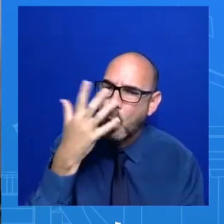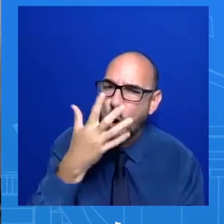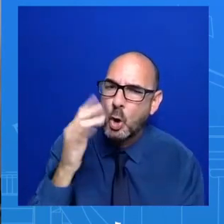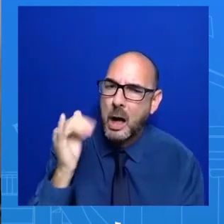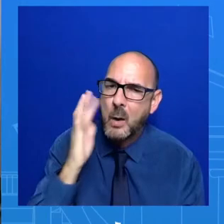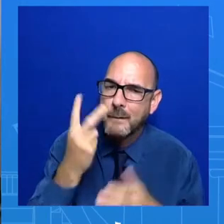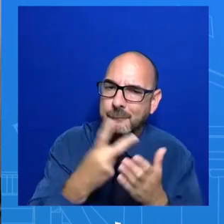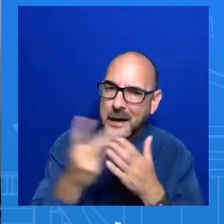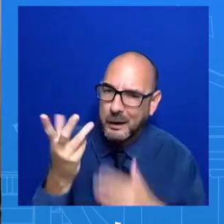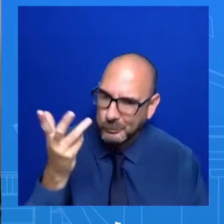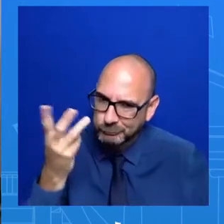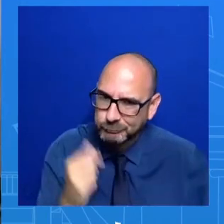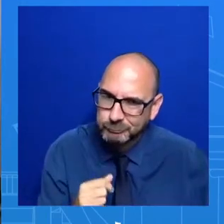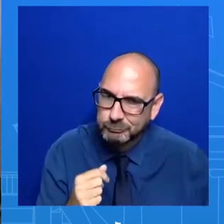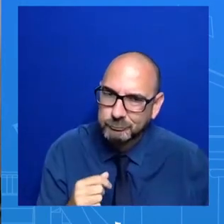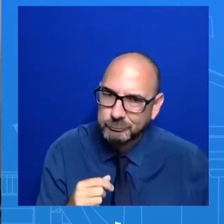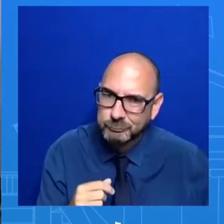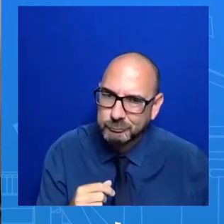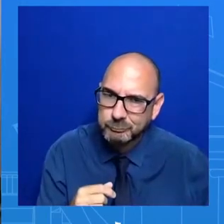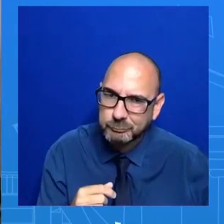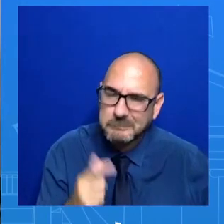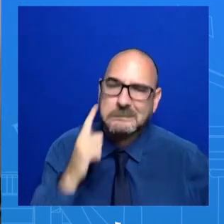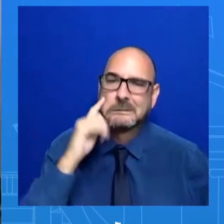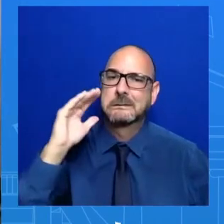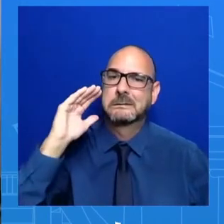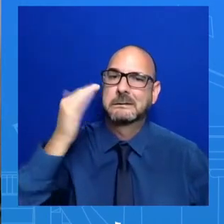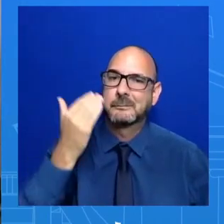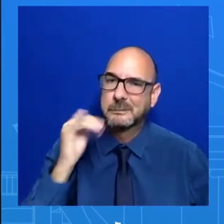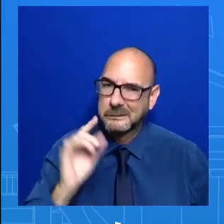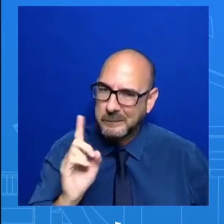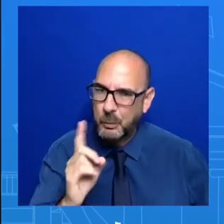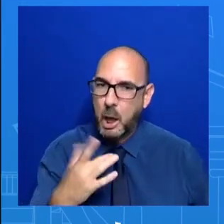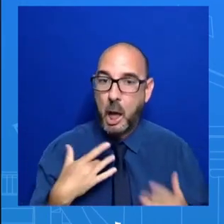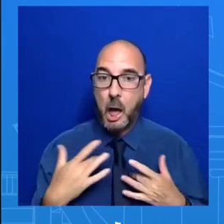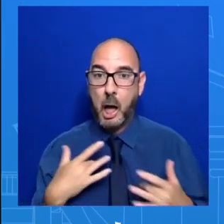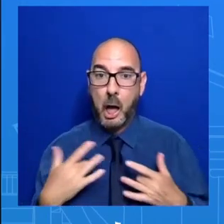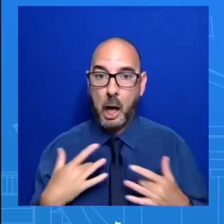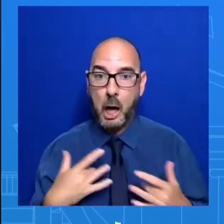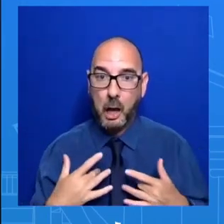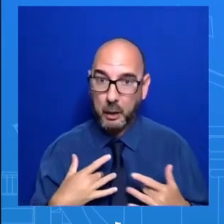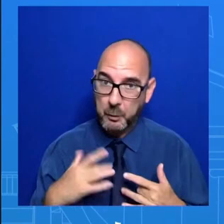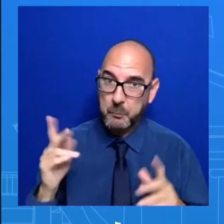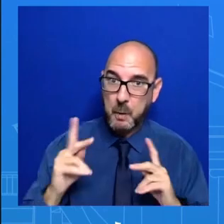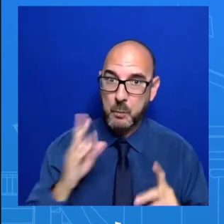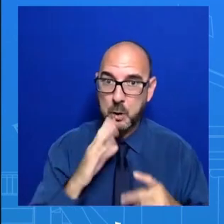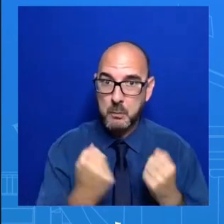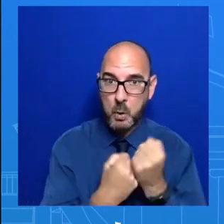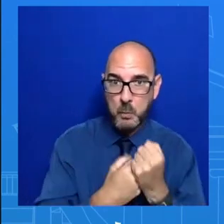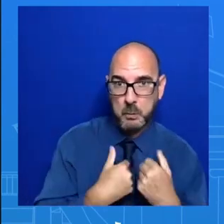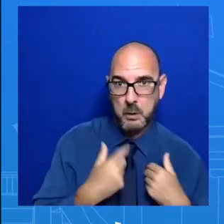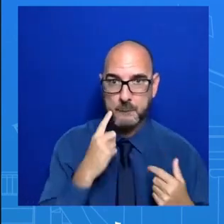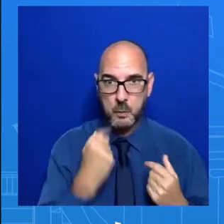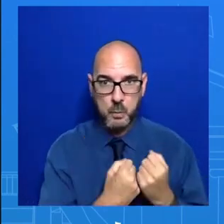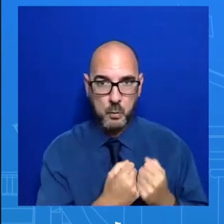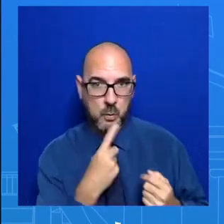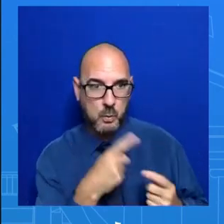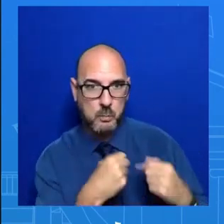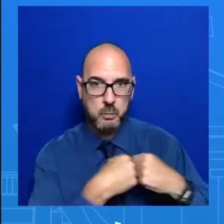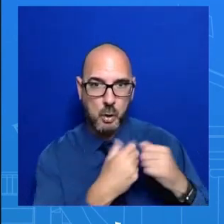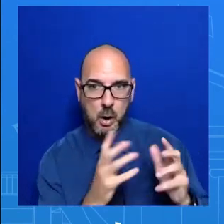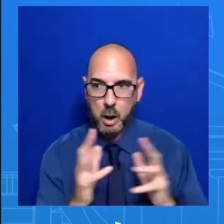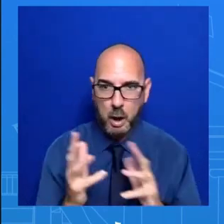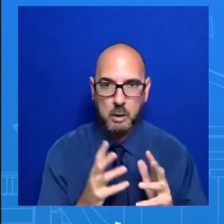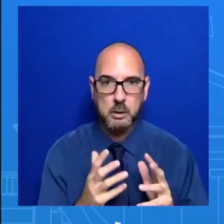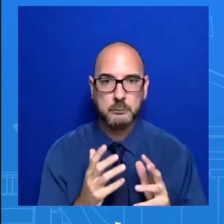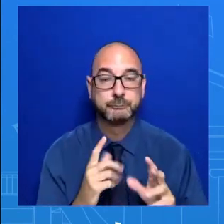that Democrats know that they're vulnerable on this issue. So here's what I'll say is that I'm going to leave it to Senator Schumer. I'm going to leave it to